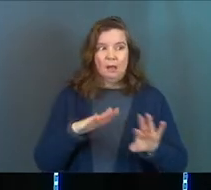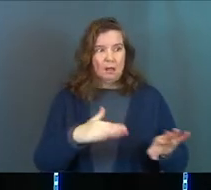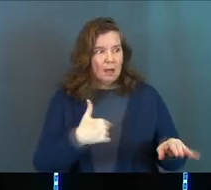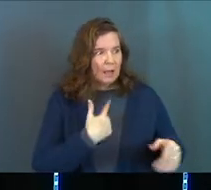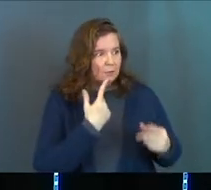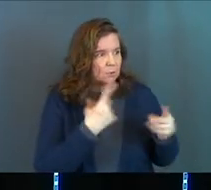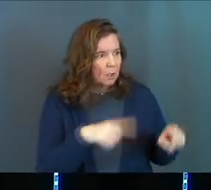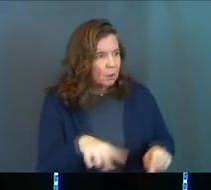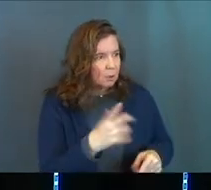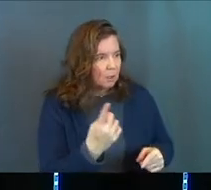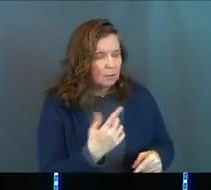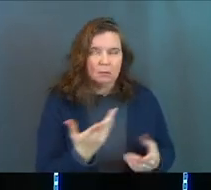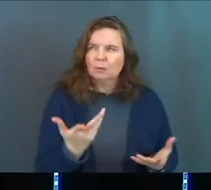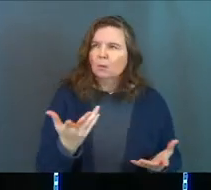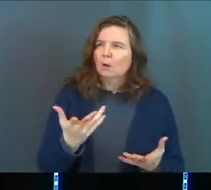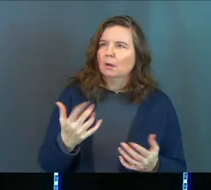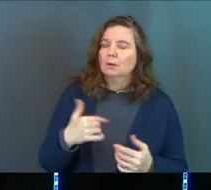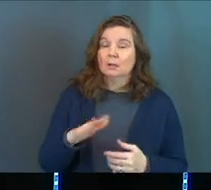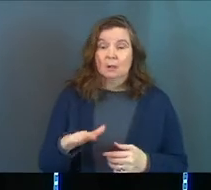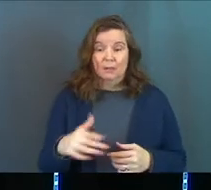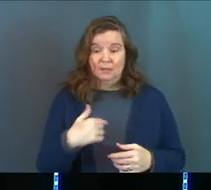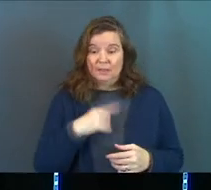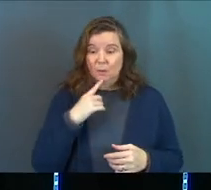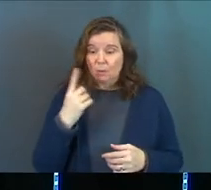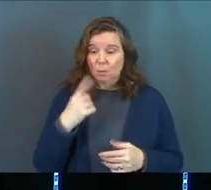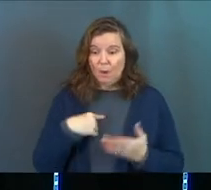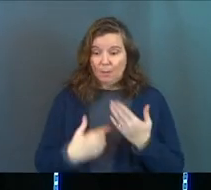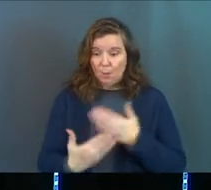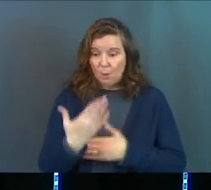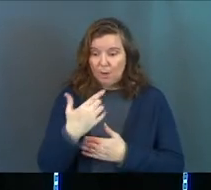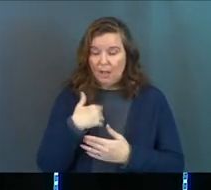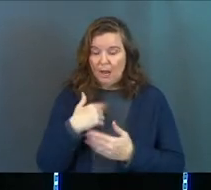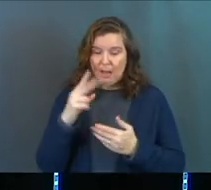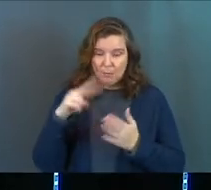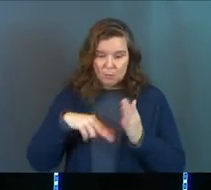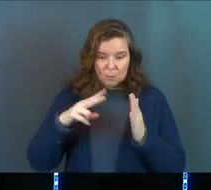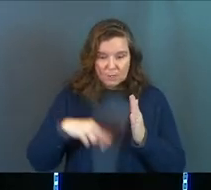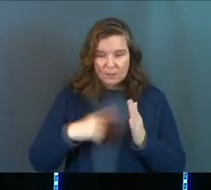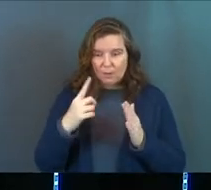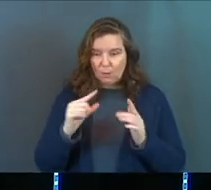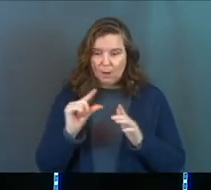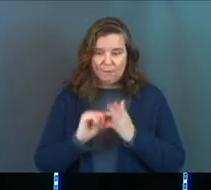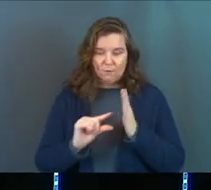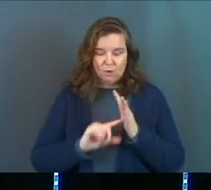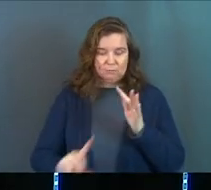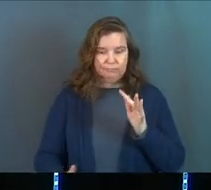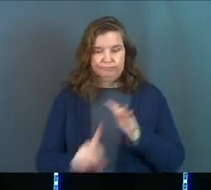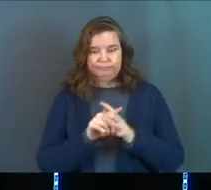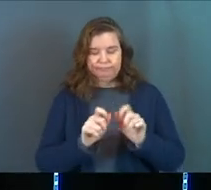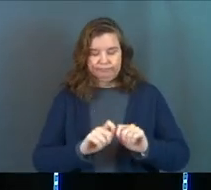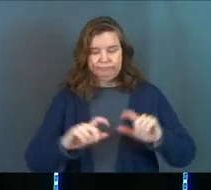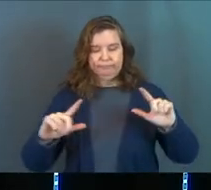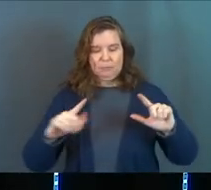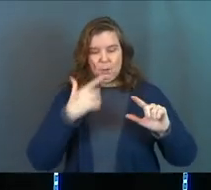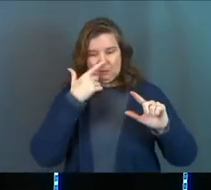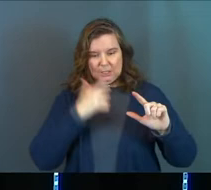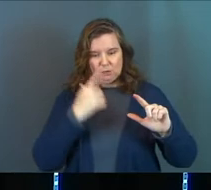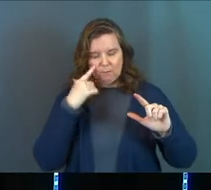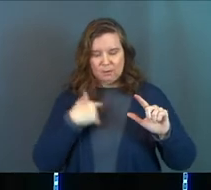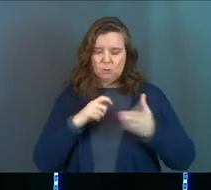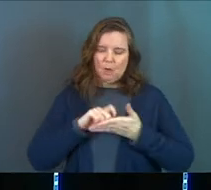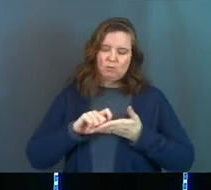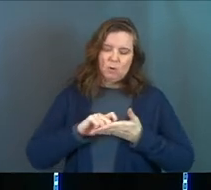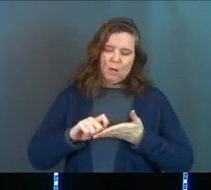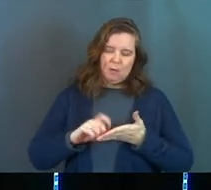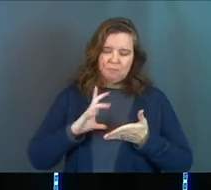got something to tell you guys. It's like, well, what is it? He said there was this one morning, and he's like, I'm reading, and this one verse kind of, that was the interesting verse to me, and